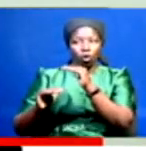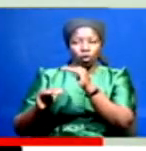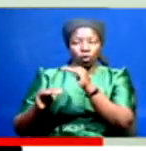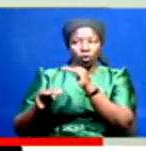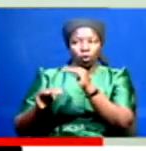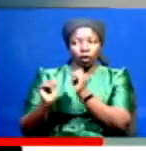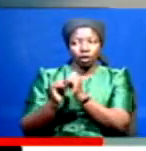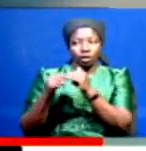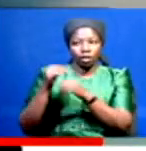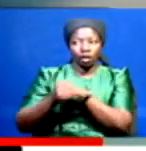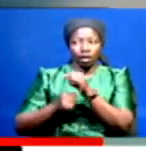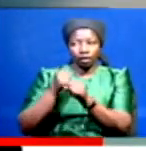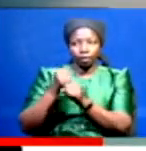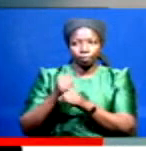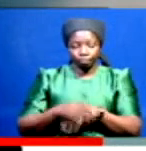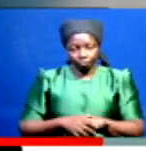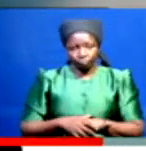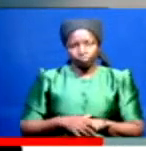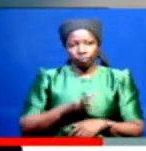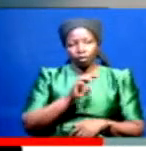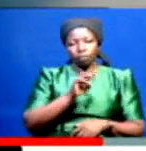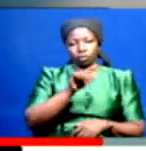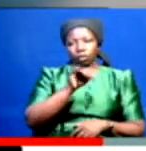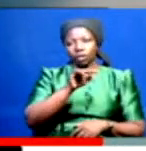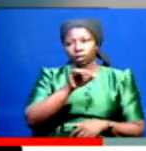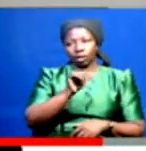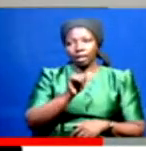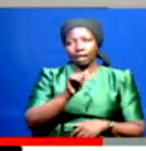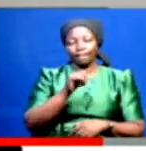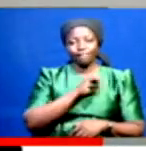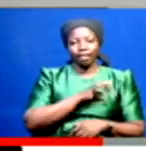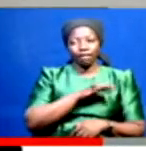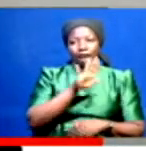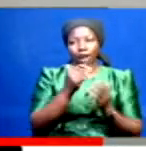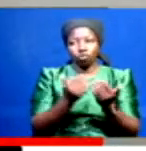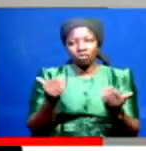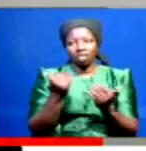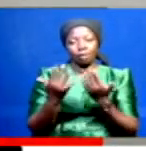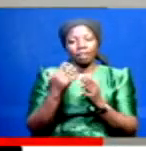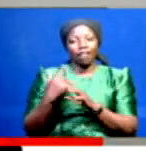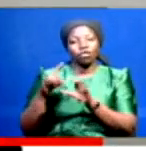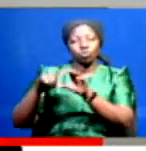18 years. Mutimba fears his children may have been lured into a cult.